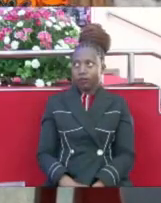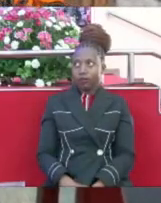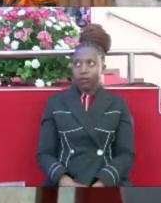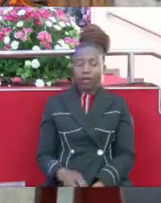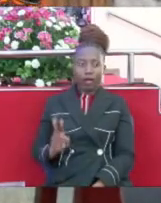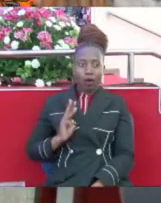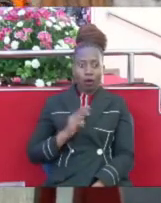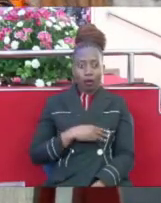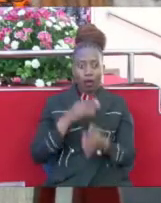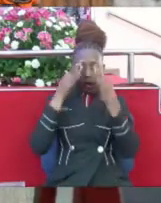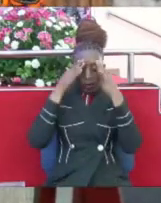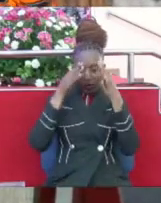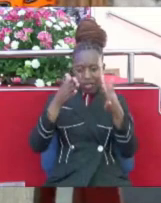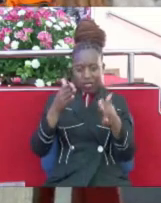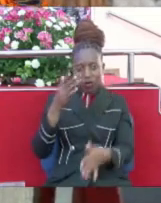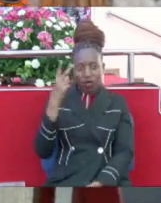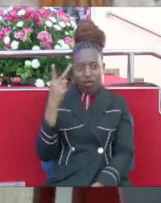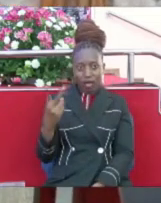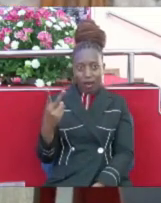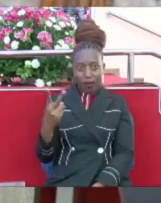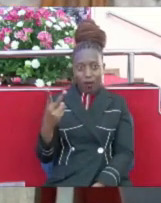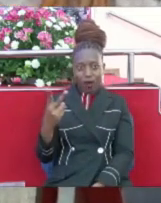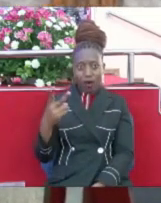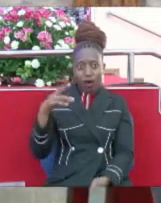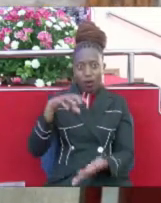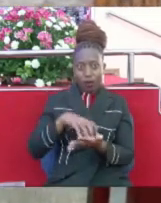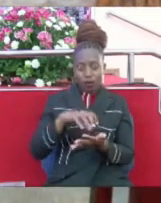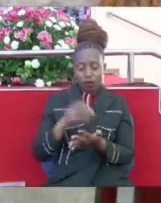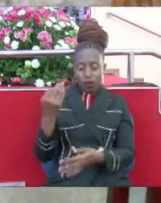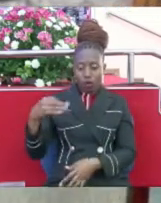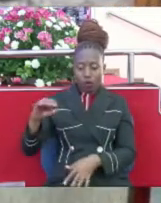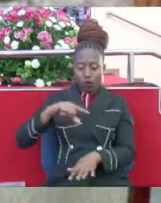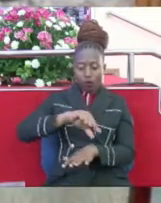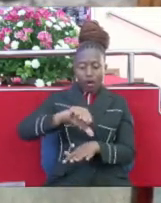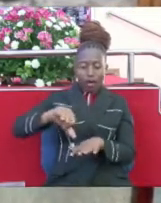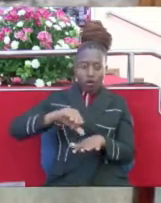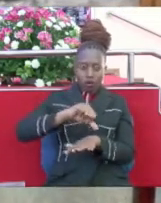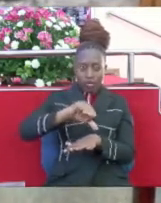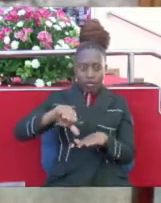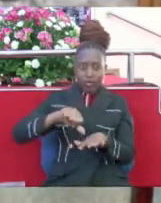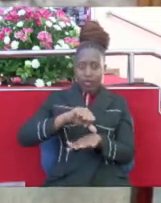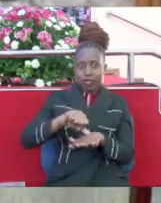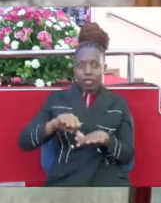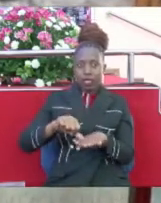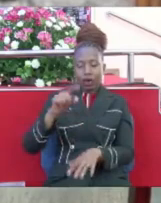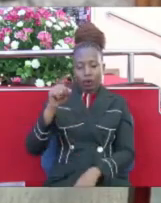double portion of anointing. Kasema tutaangazia mgao maradufu wa kupakwa mafuta. Now we need to know who